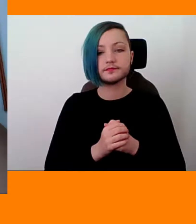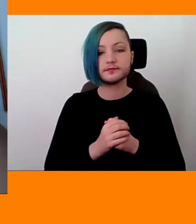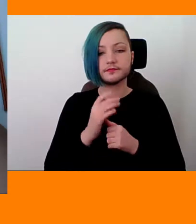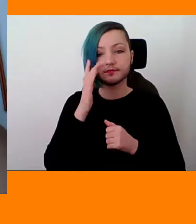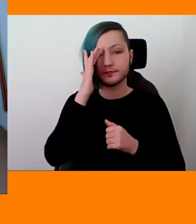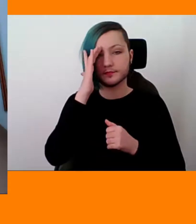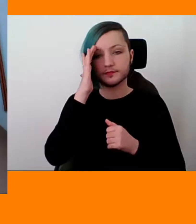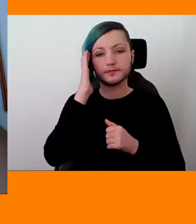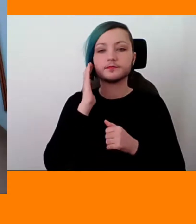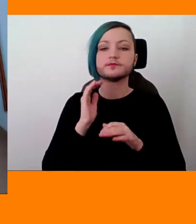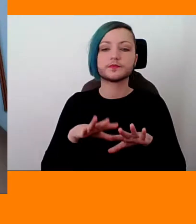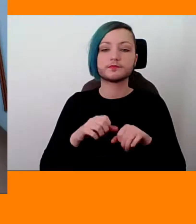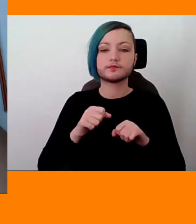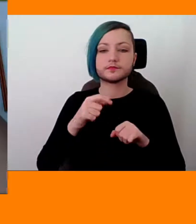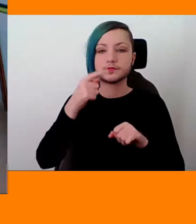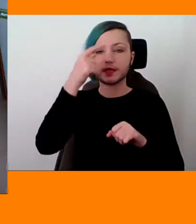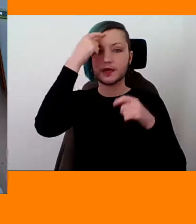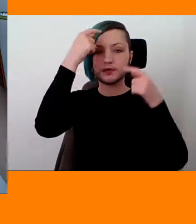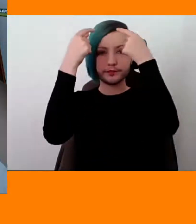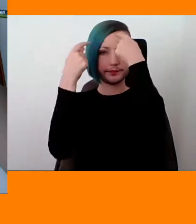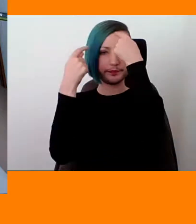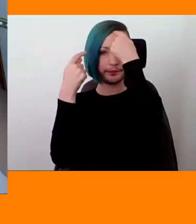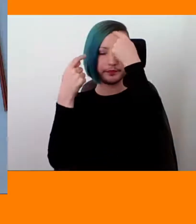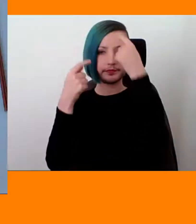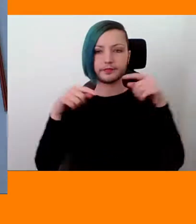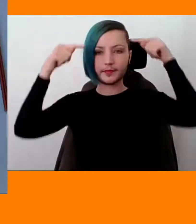So if you start here, this is your widow's peak.